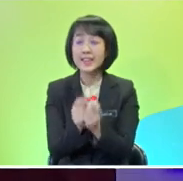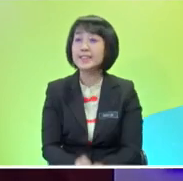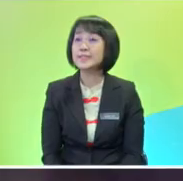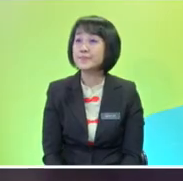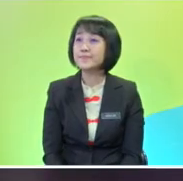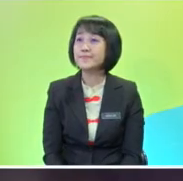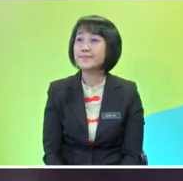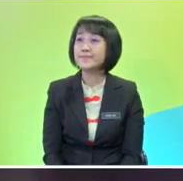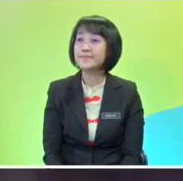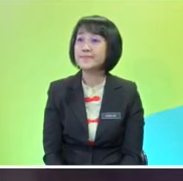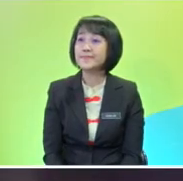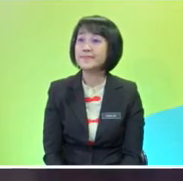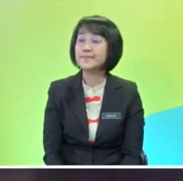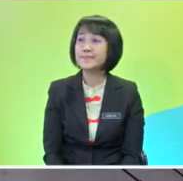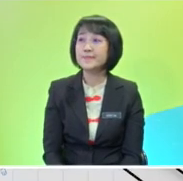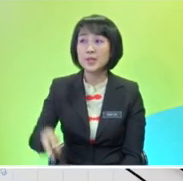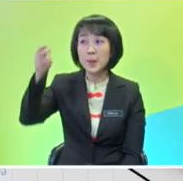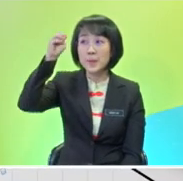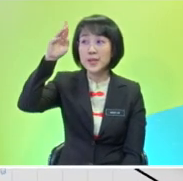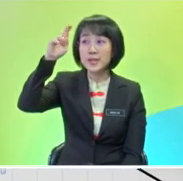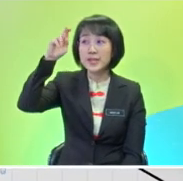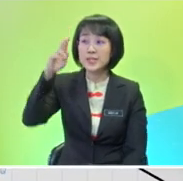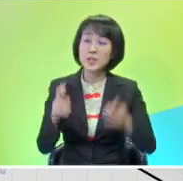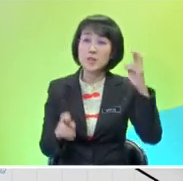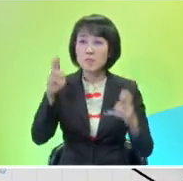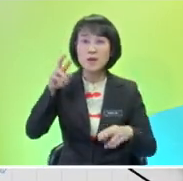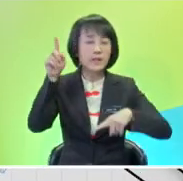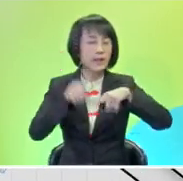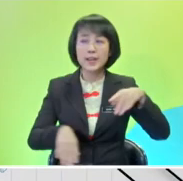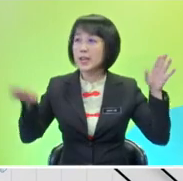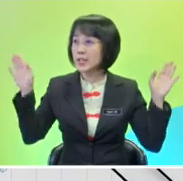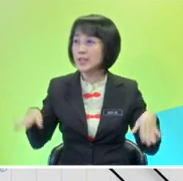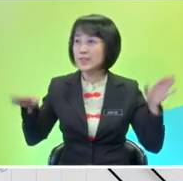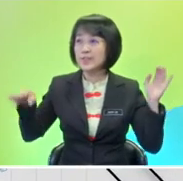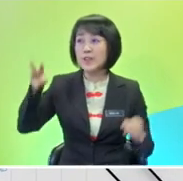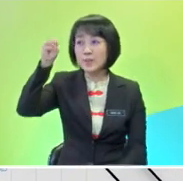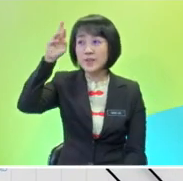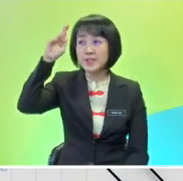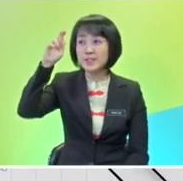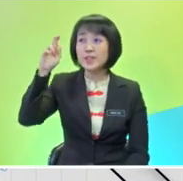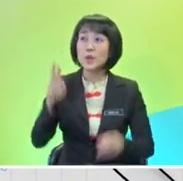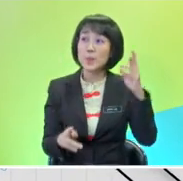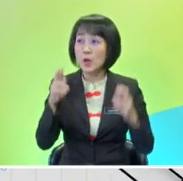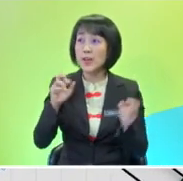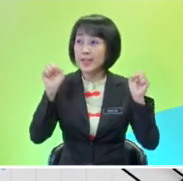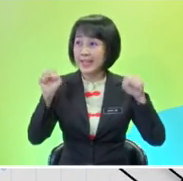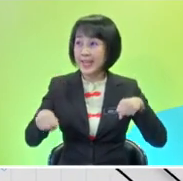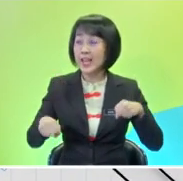us? Mr. Bot can fly. Mr. Bot can run.